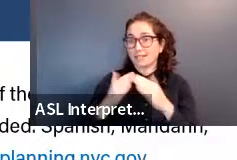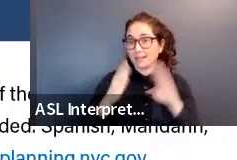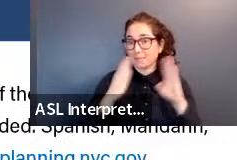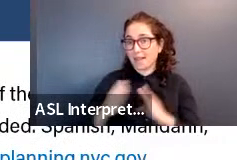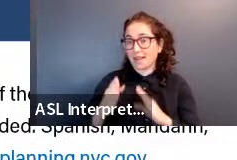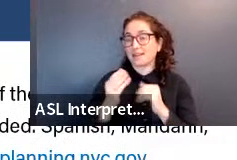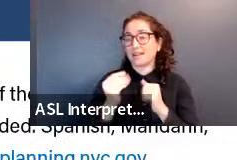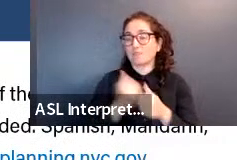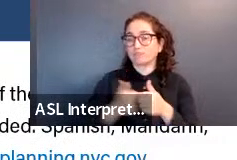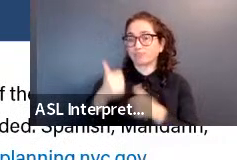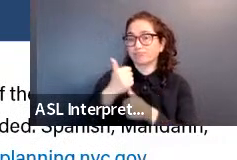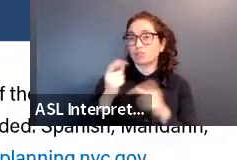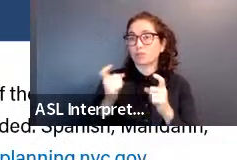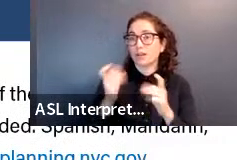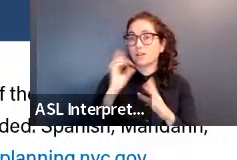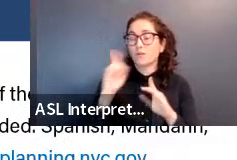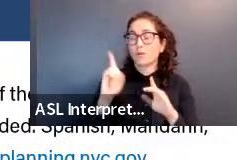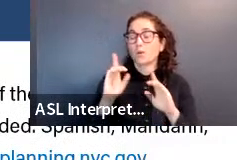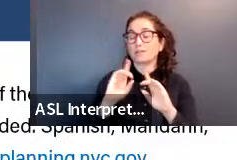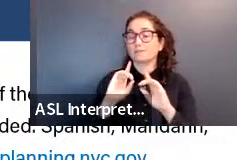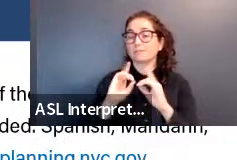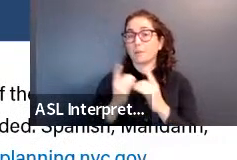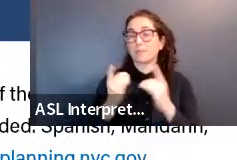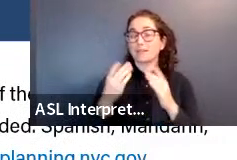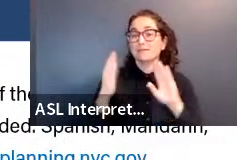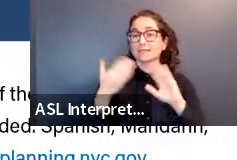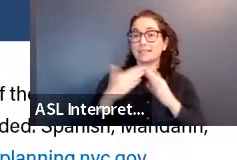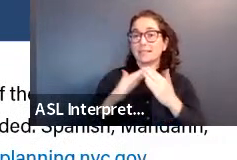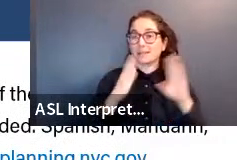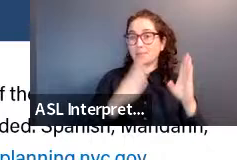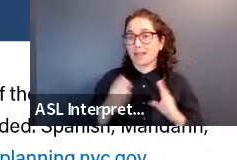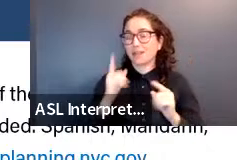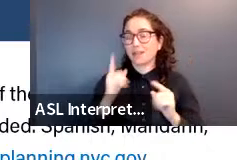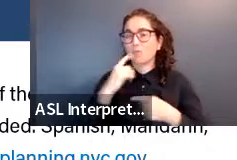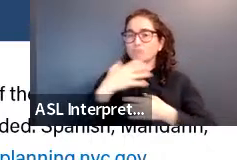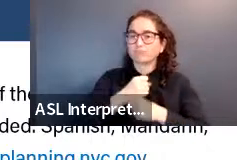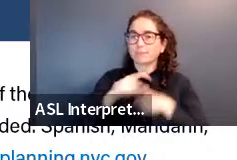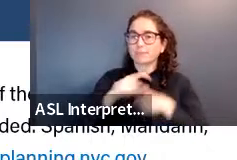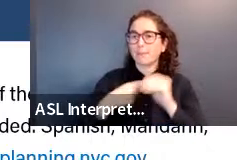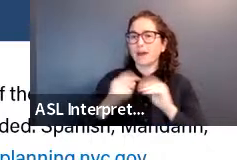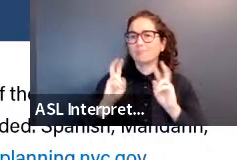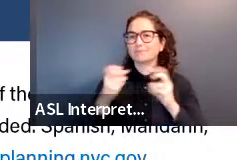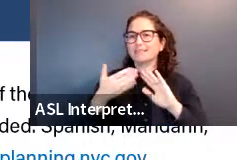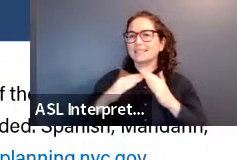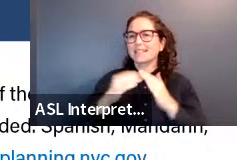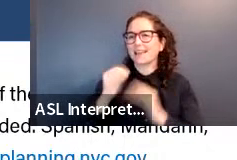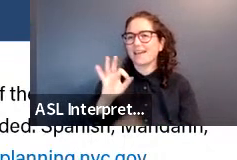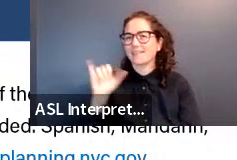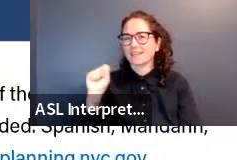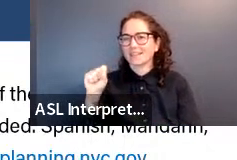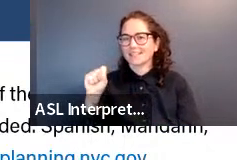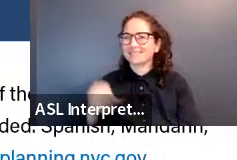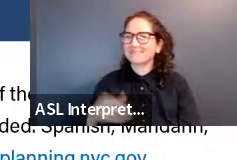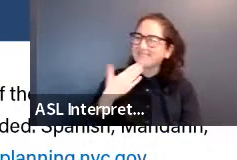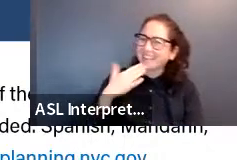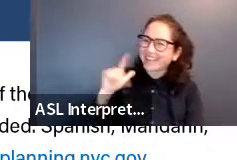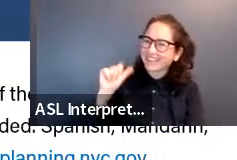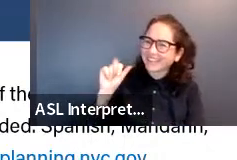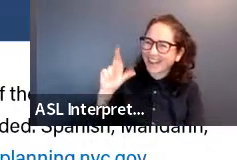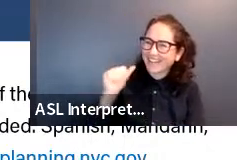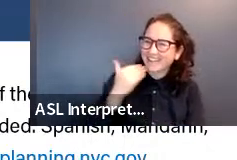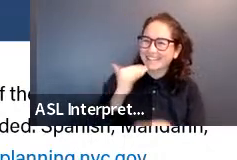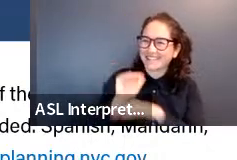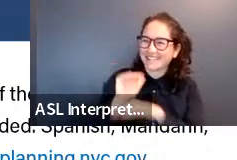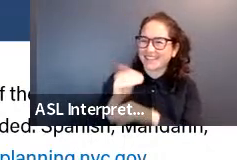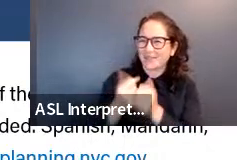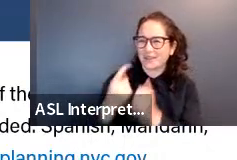here with us tonight, and he'll offer an overview of the city of Yes. Dan? Thanks, Lara. Good evening, everybody.